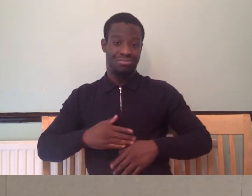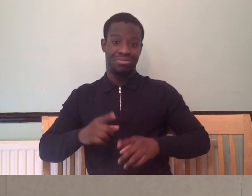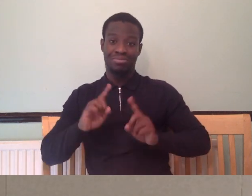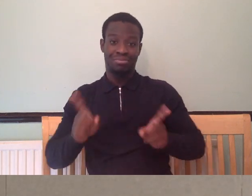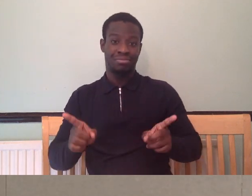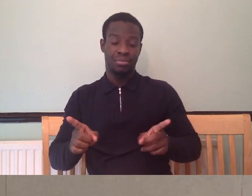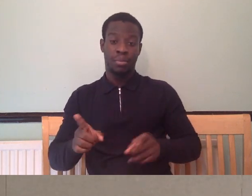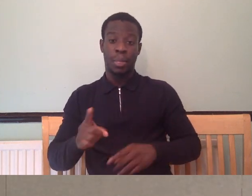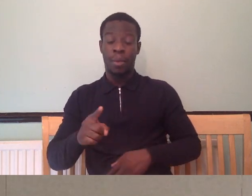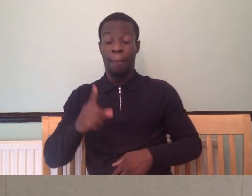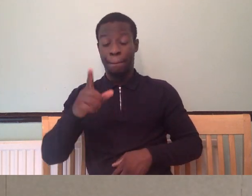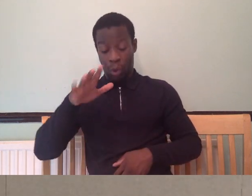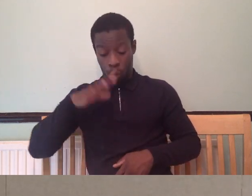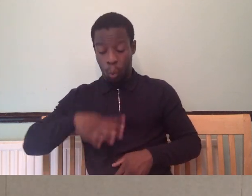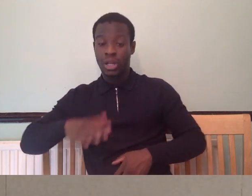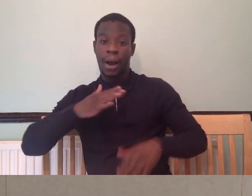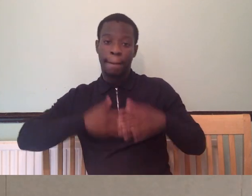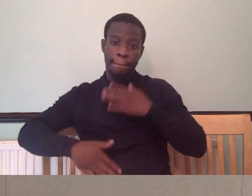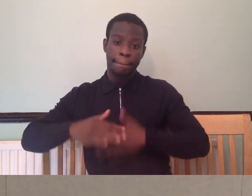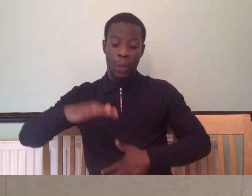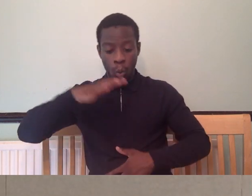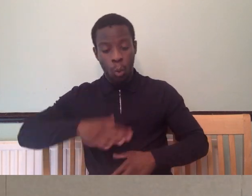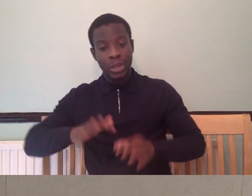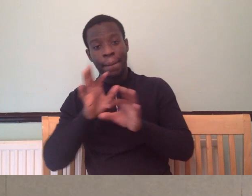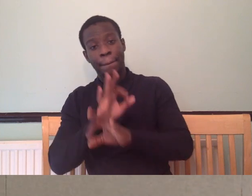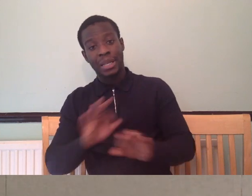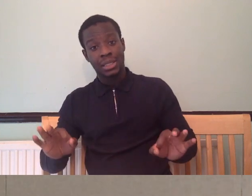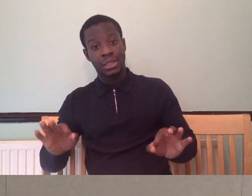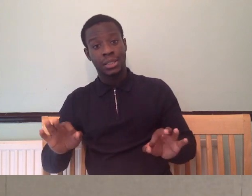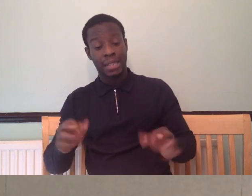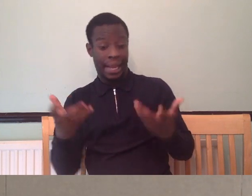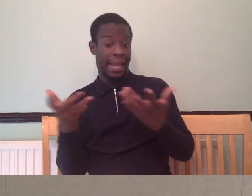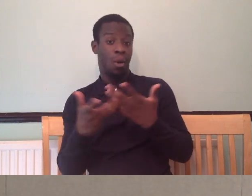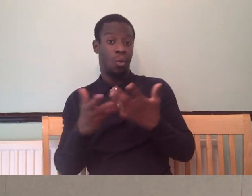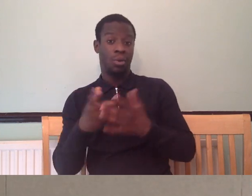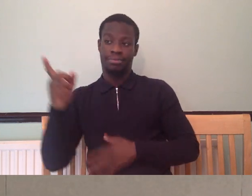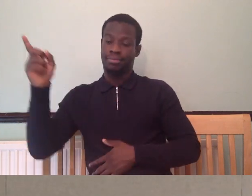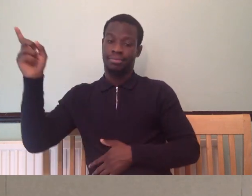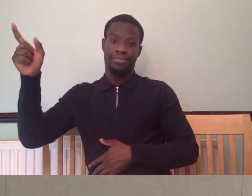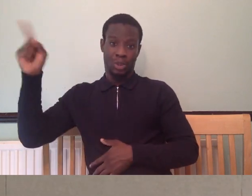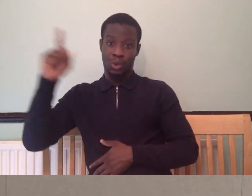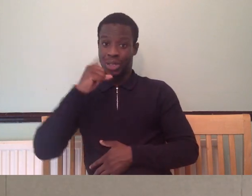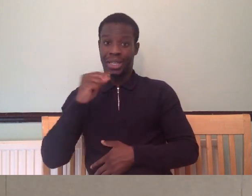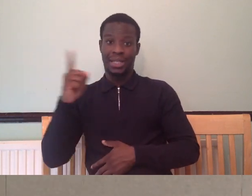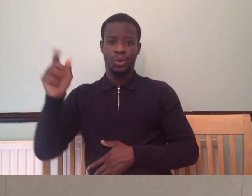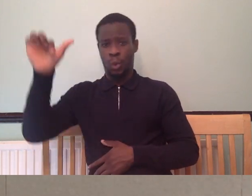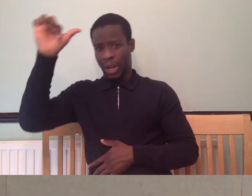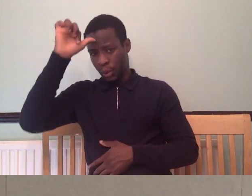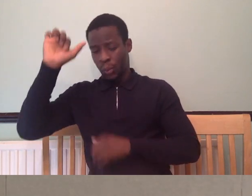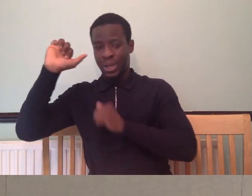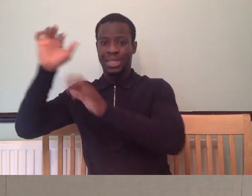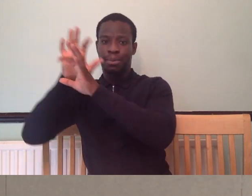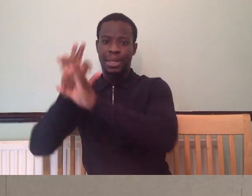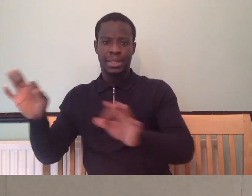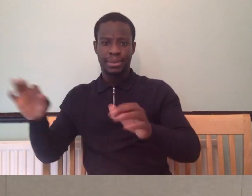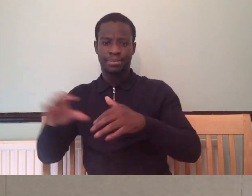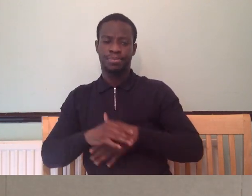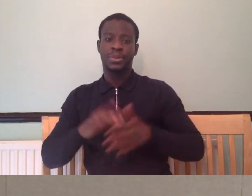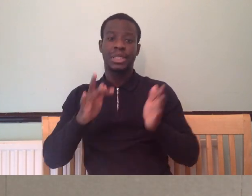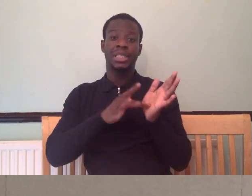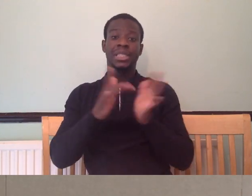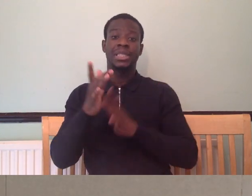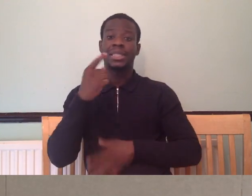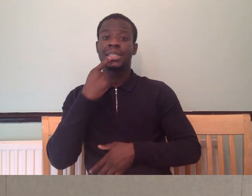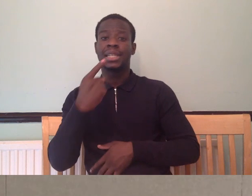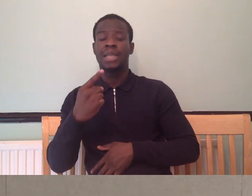calm, a bit of reassurance. God can give us that. We can know his peace. Jesus says, my